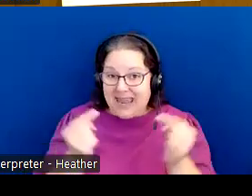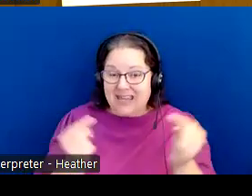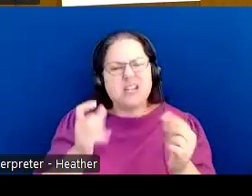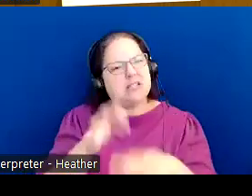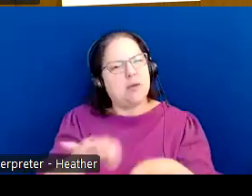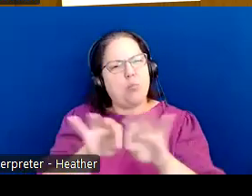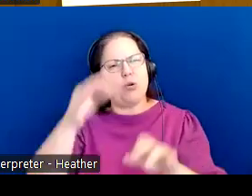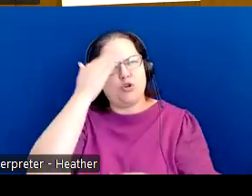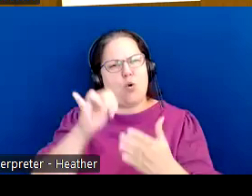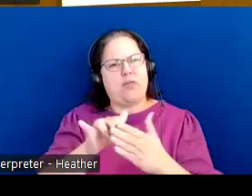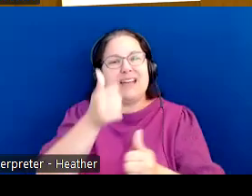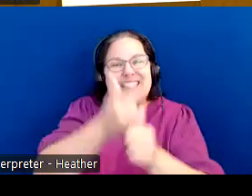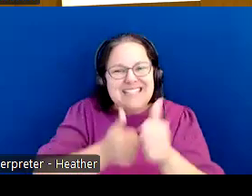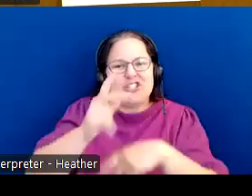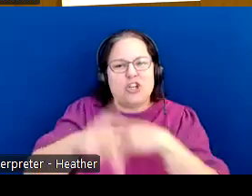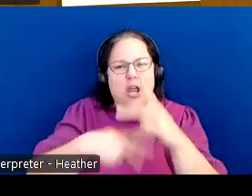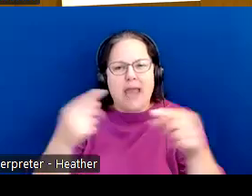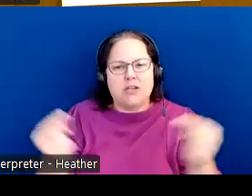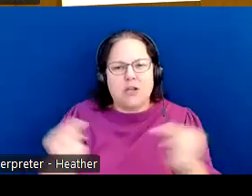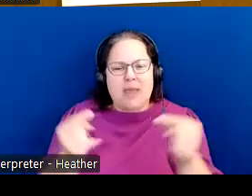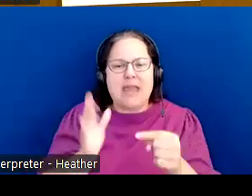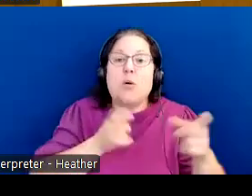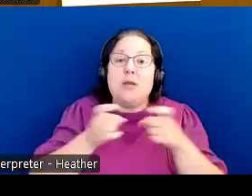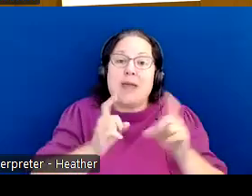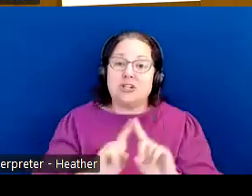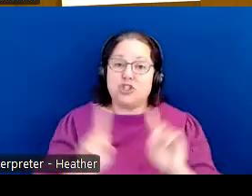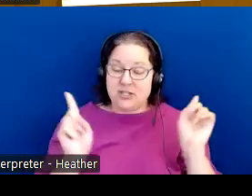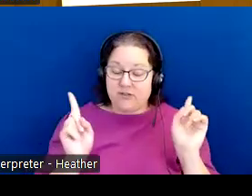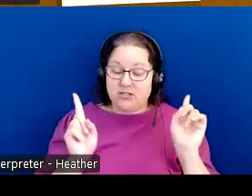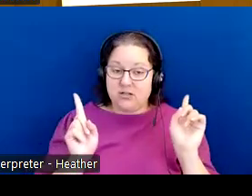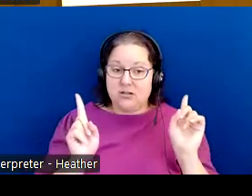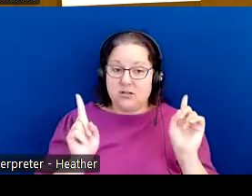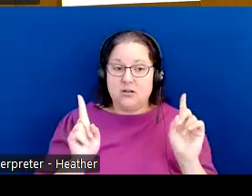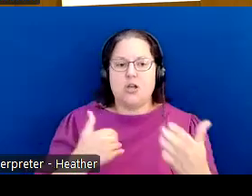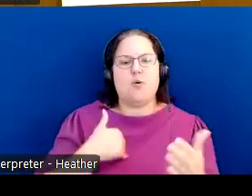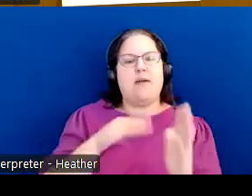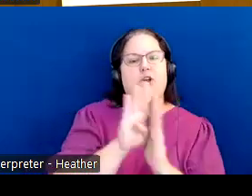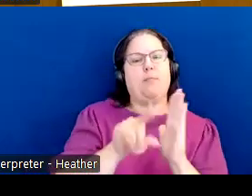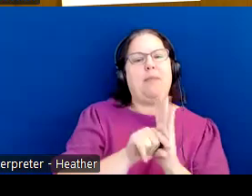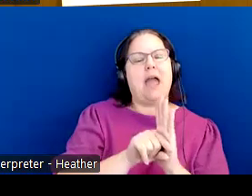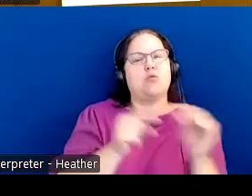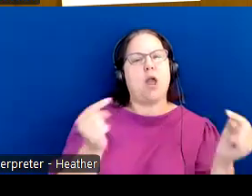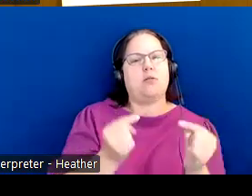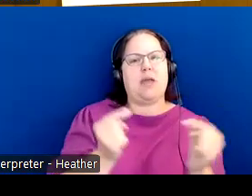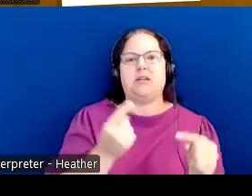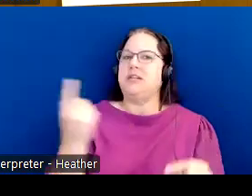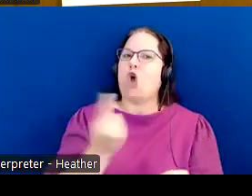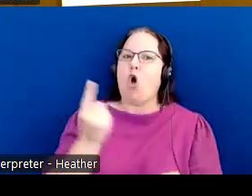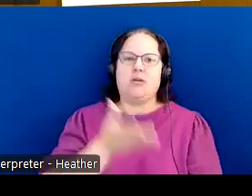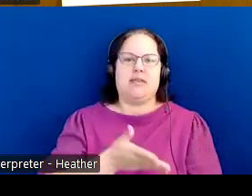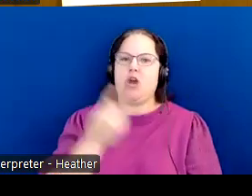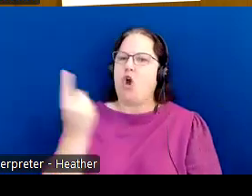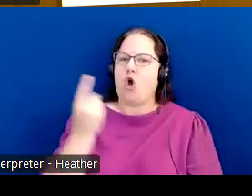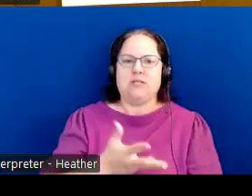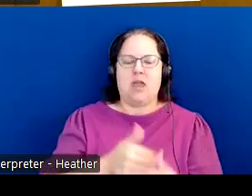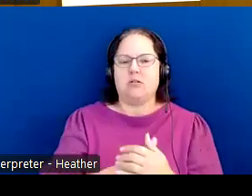this because each type of pain is going to be managed differently. So you have your background pain. So it's that pain that's always there.